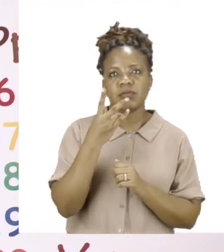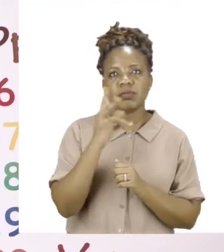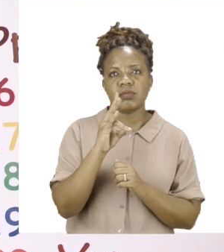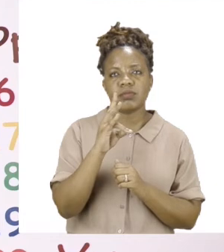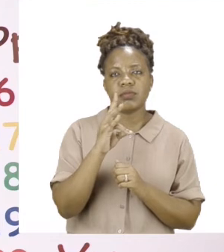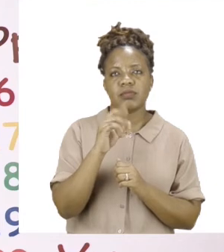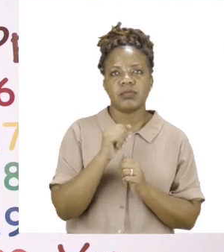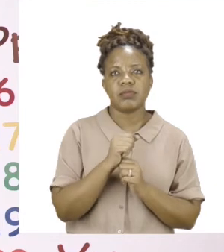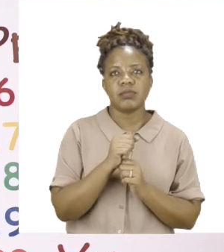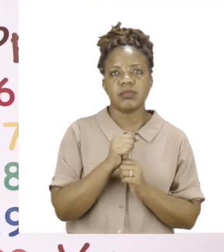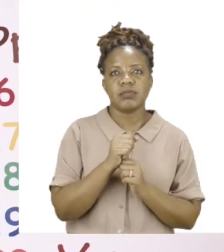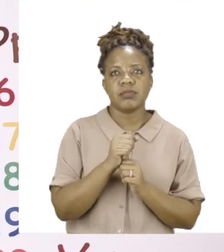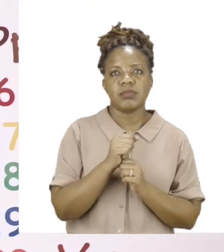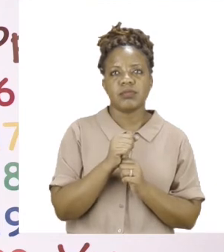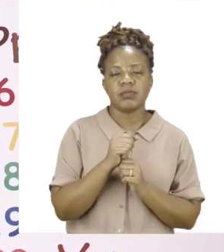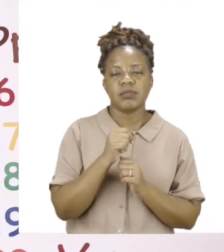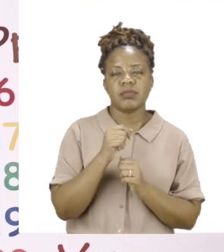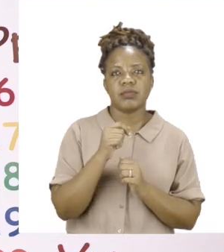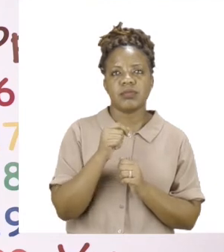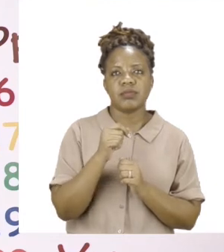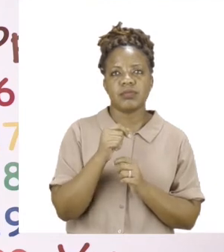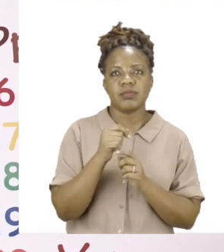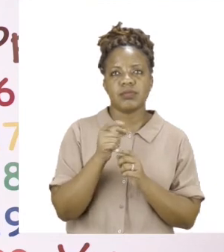to the next. Are we ready? Let's go.